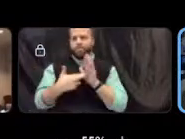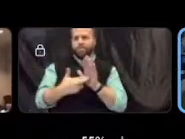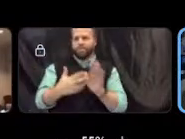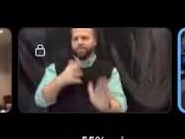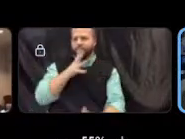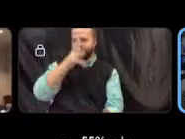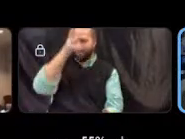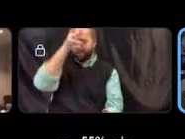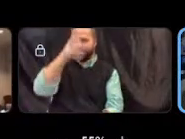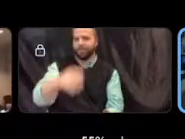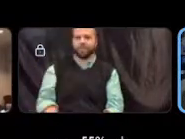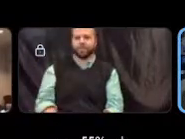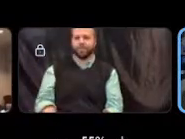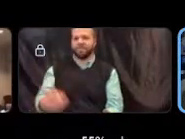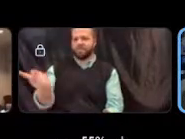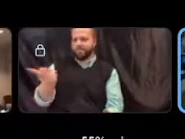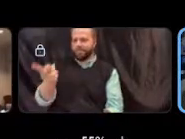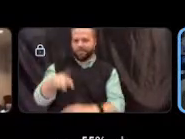Connecticut.